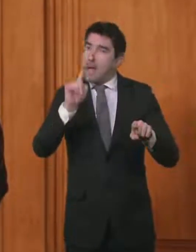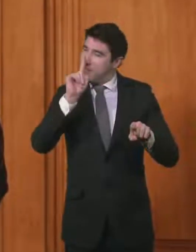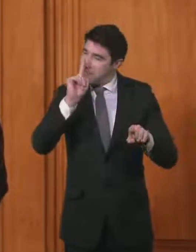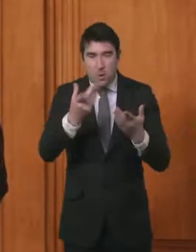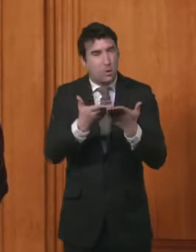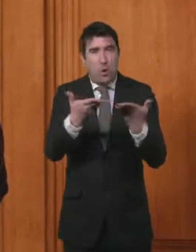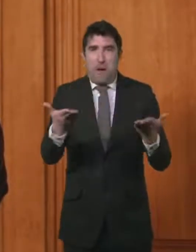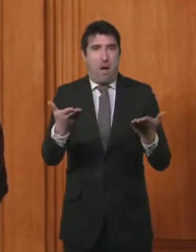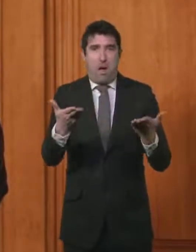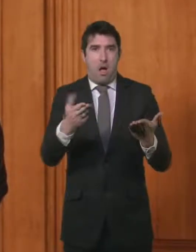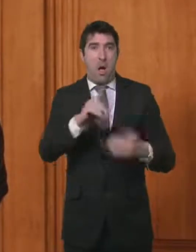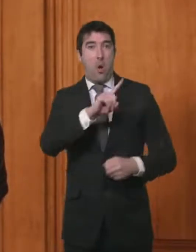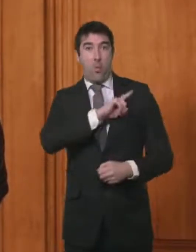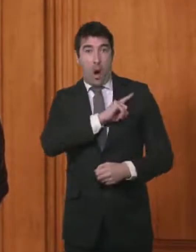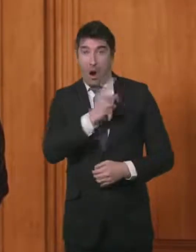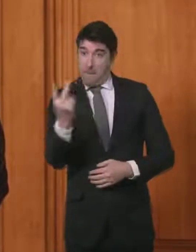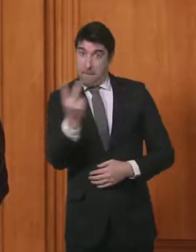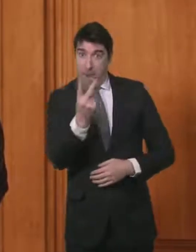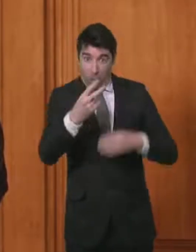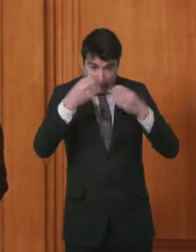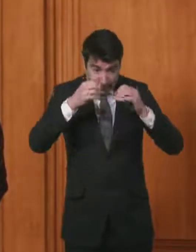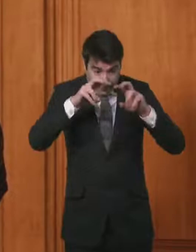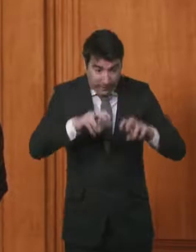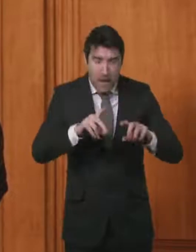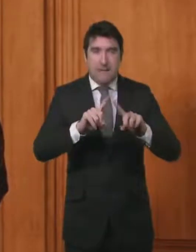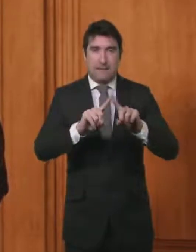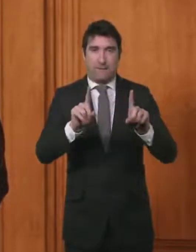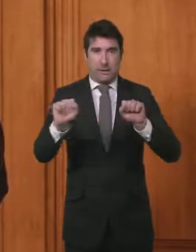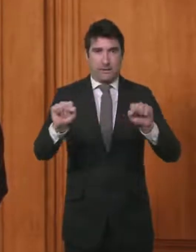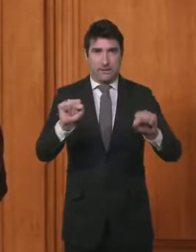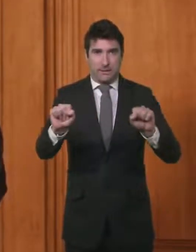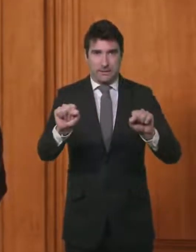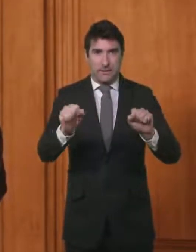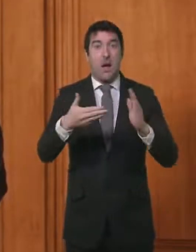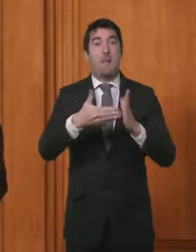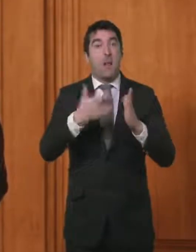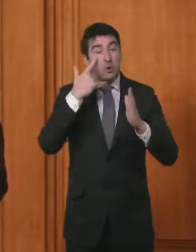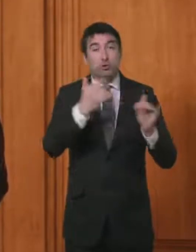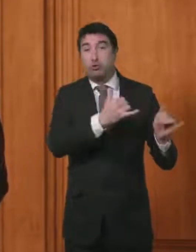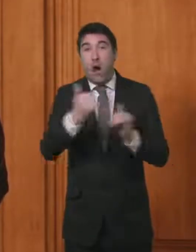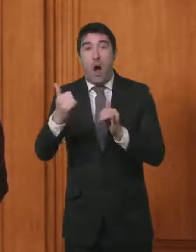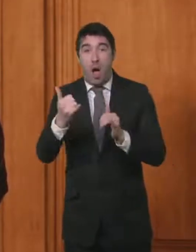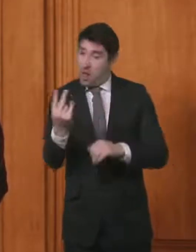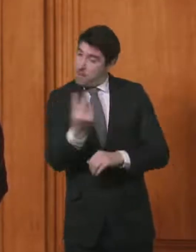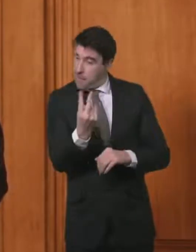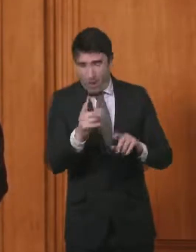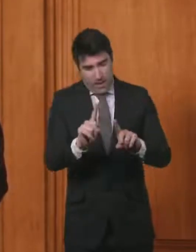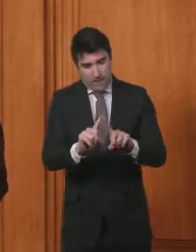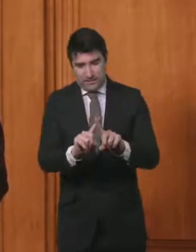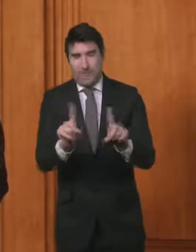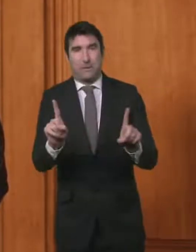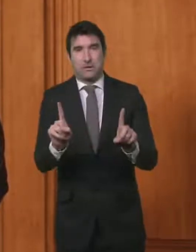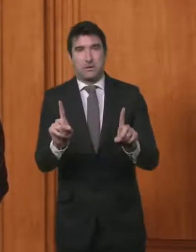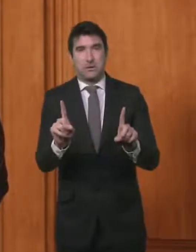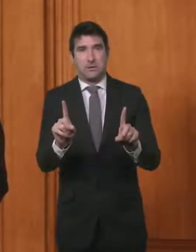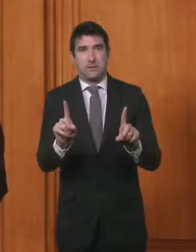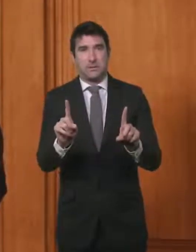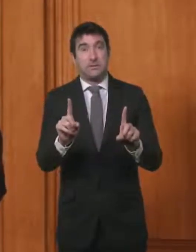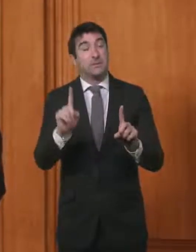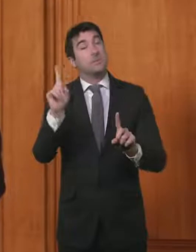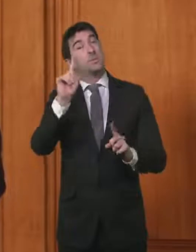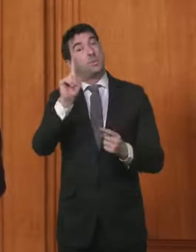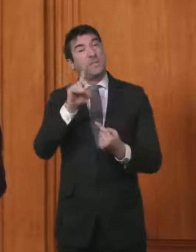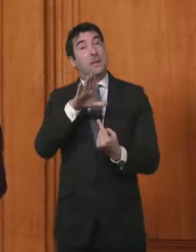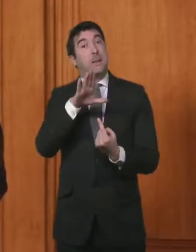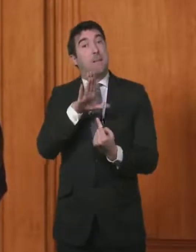But what really matters to us is not an endpoint that measures illness, but how these vaccines are going to